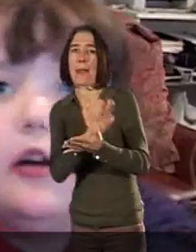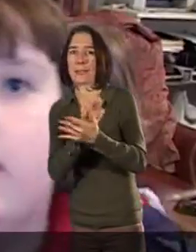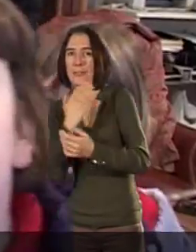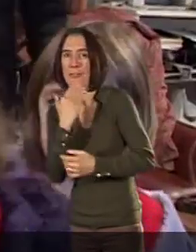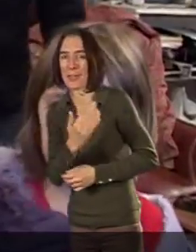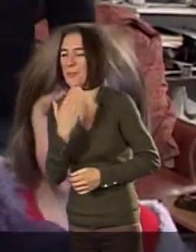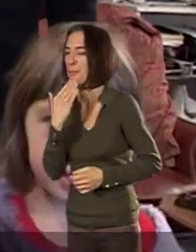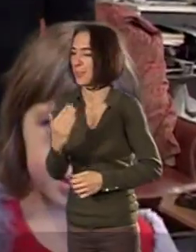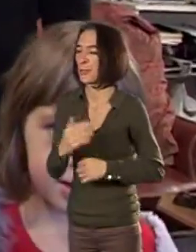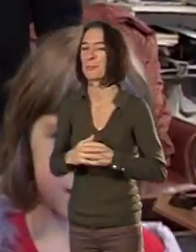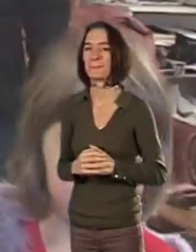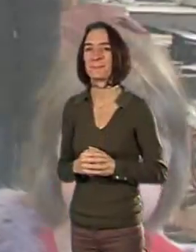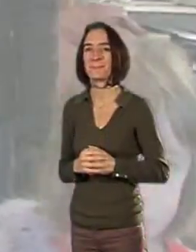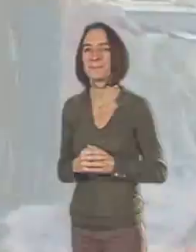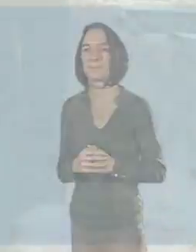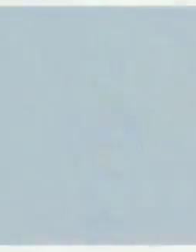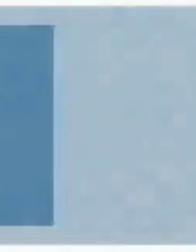Thank you very much. See you again.